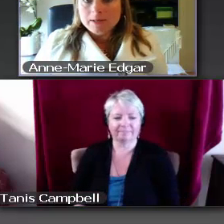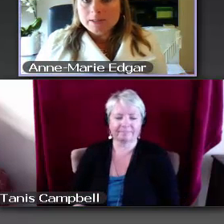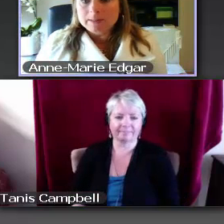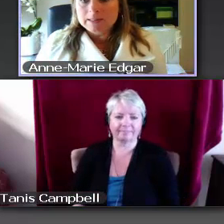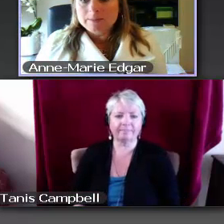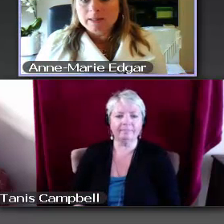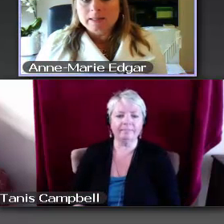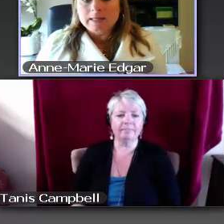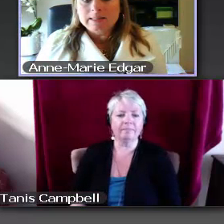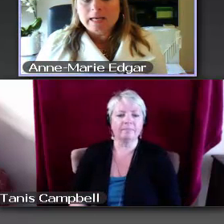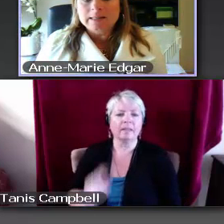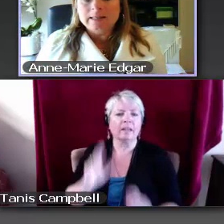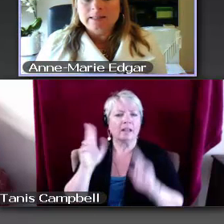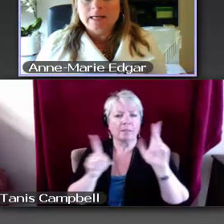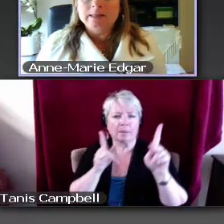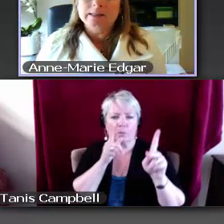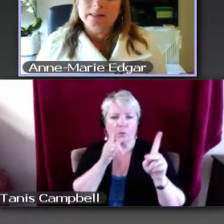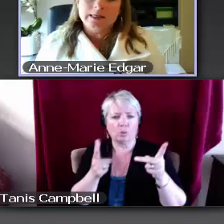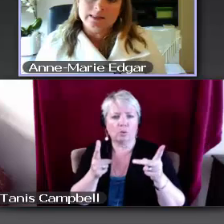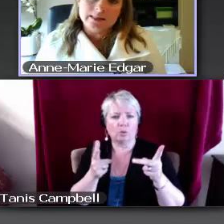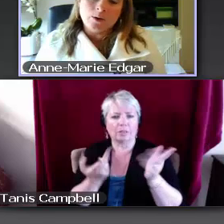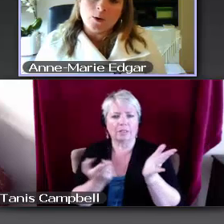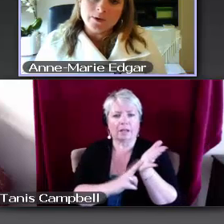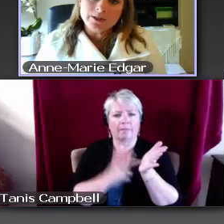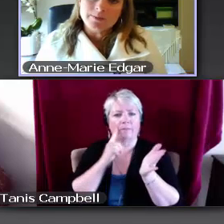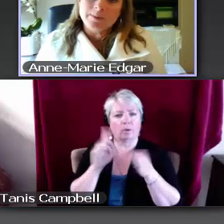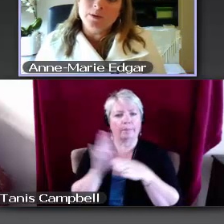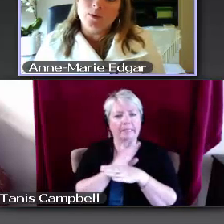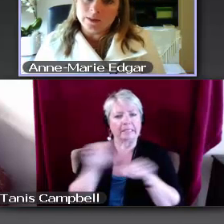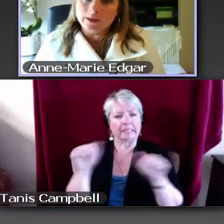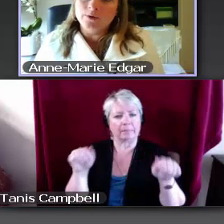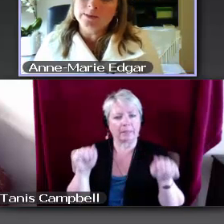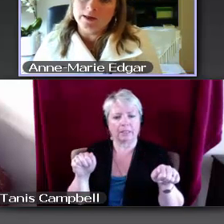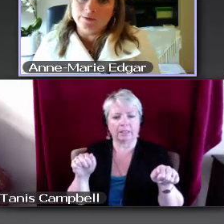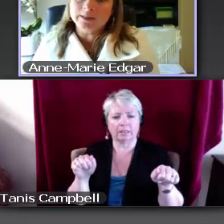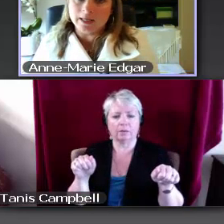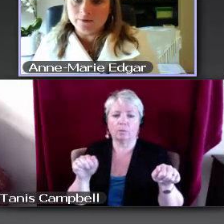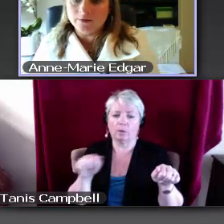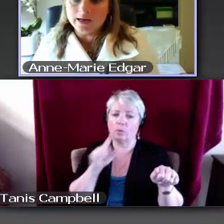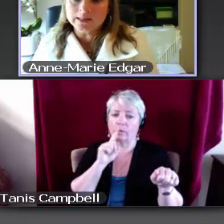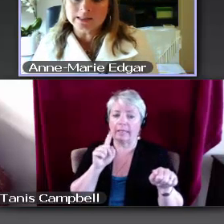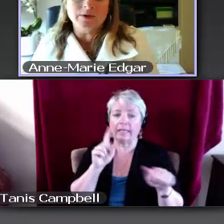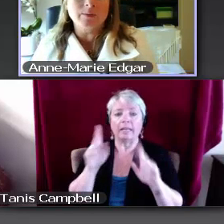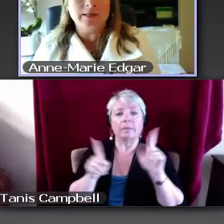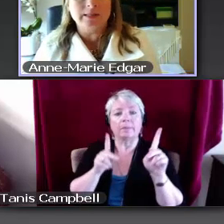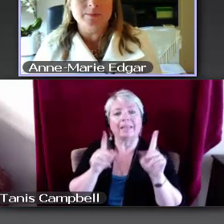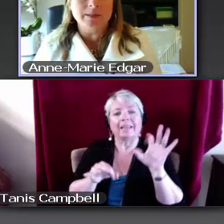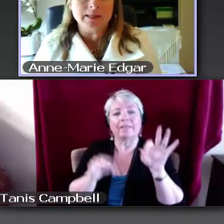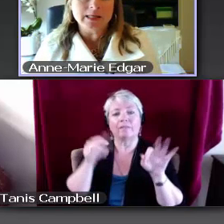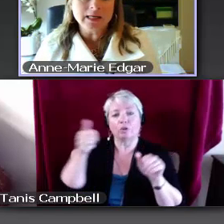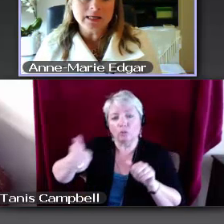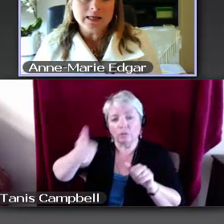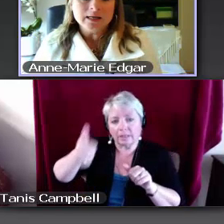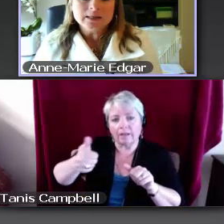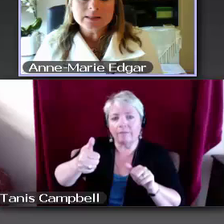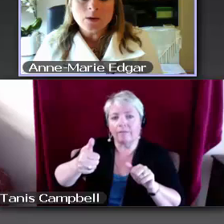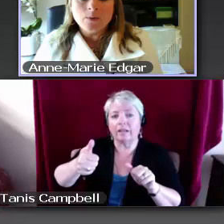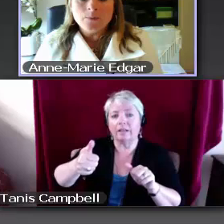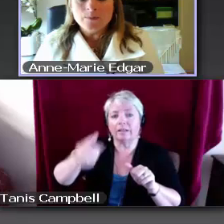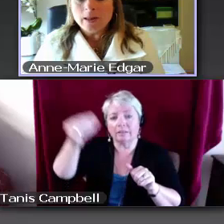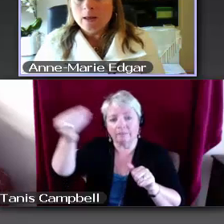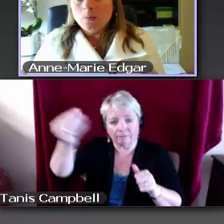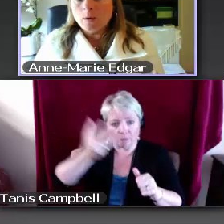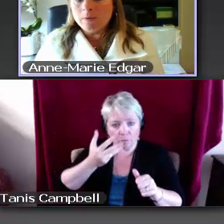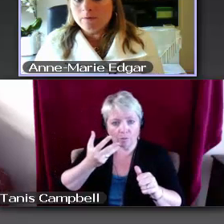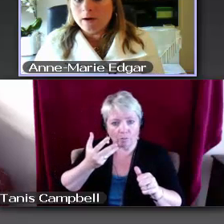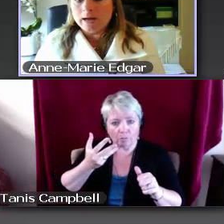People coming to Disabilities, as I say, it's open to people only who self-identify as living with a disability.